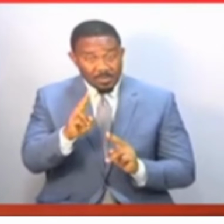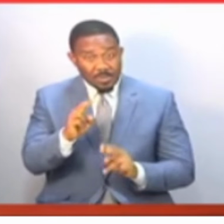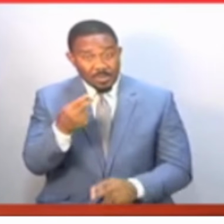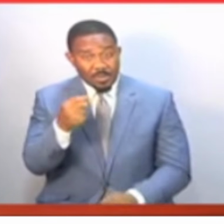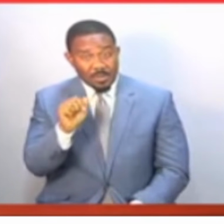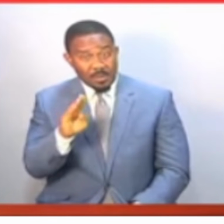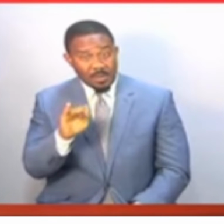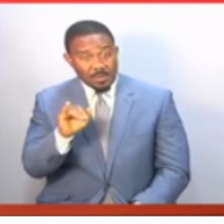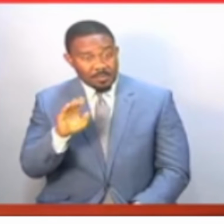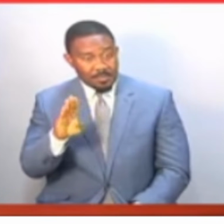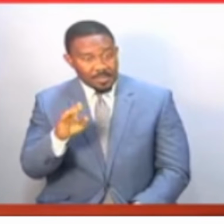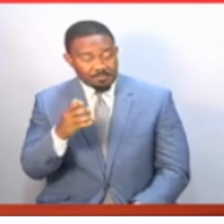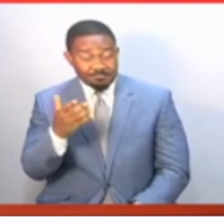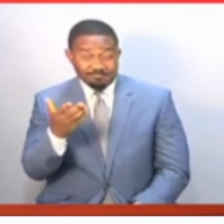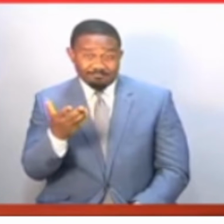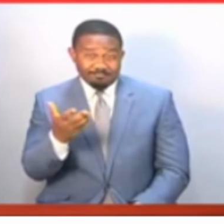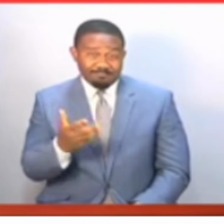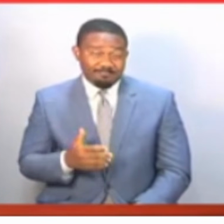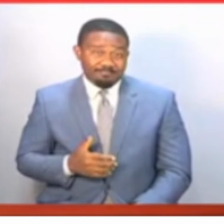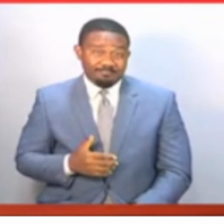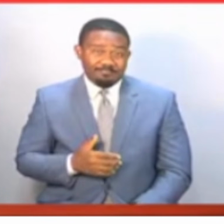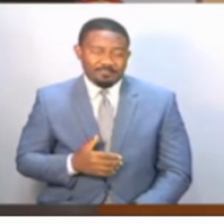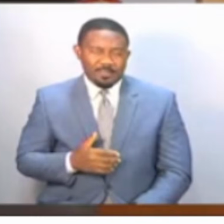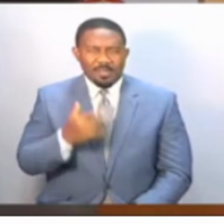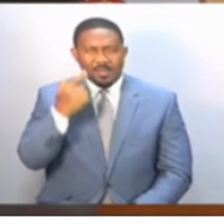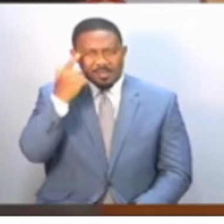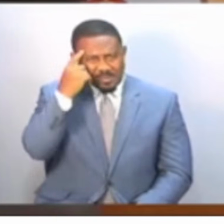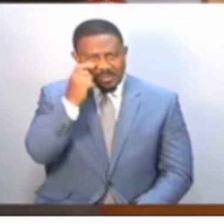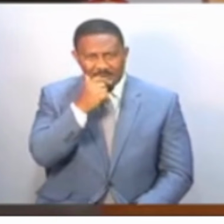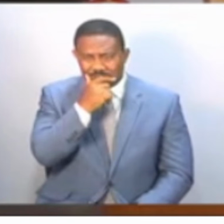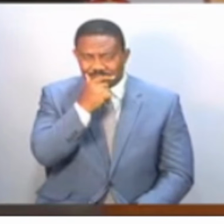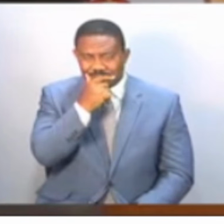I think the Majority Chief Whip need to